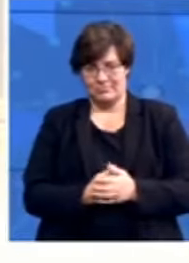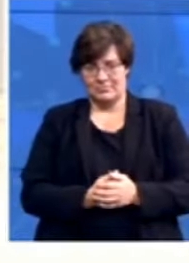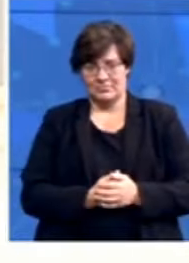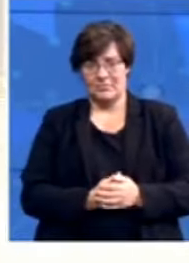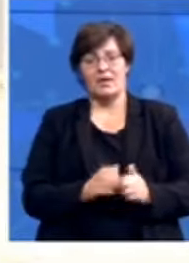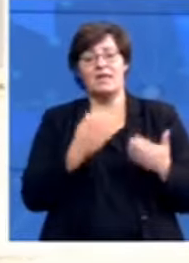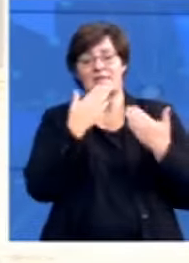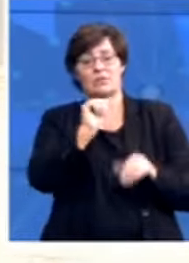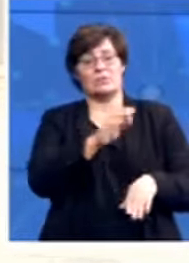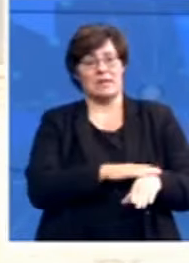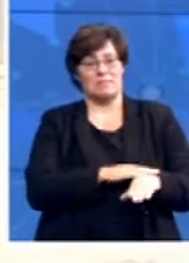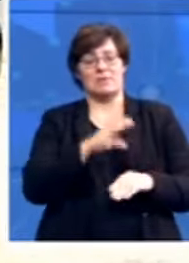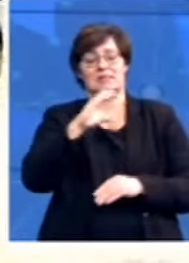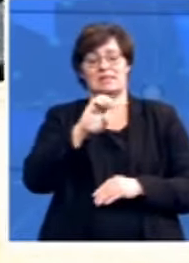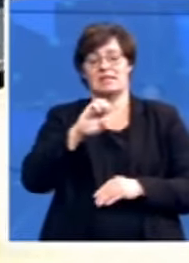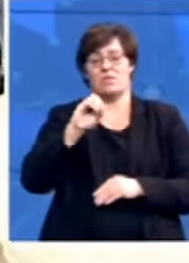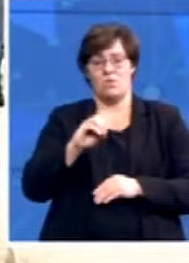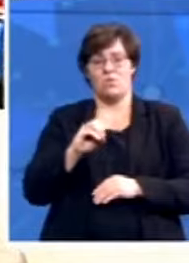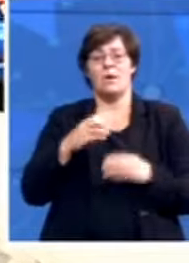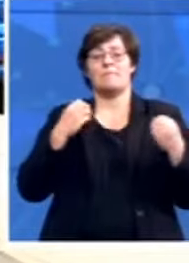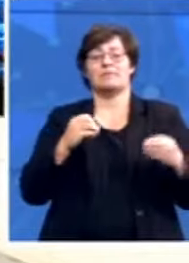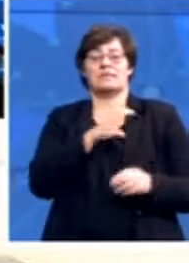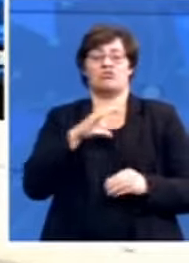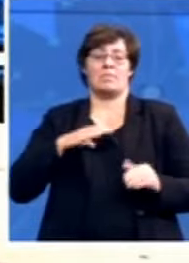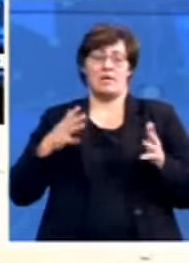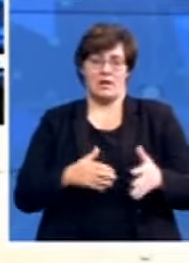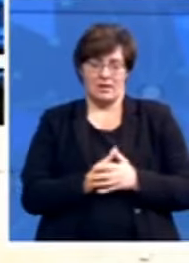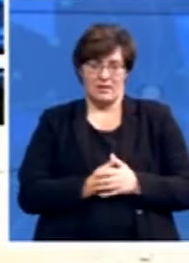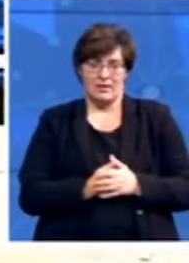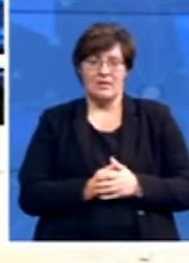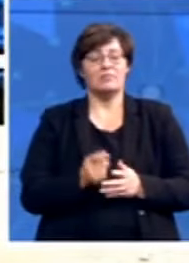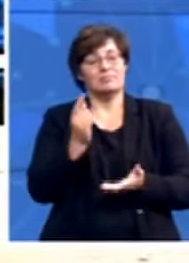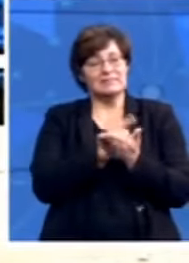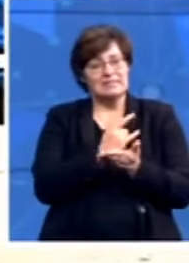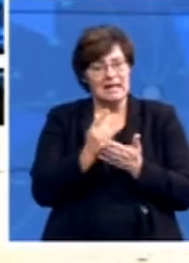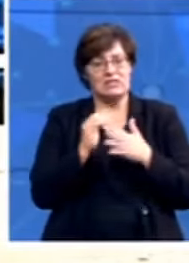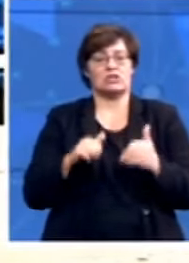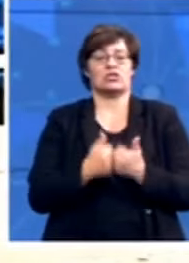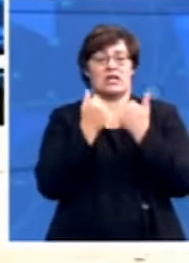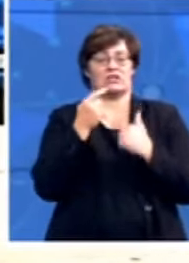Business Chamber, Dennis van Heest, talking about the challenges that the businesses are facing in